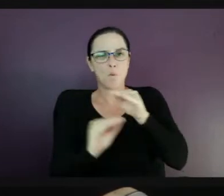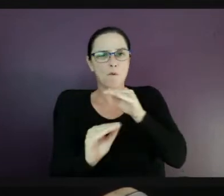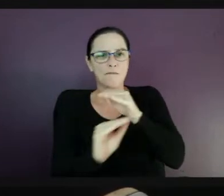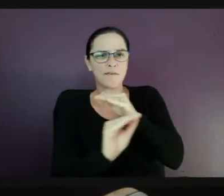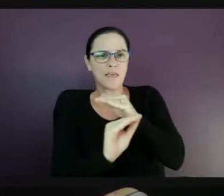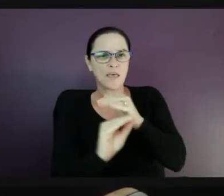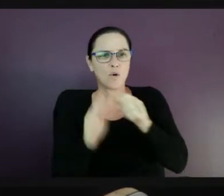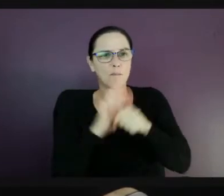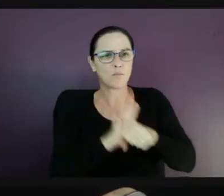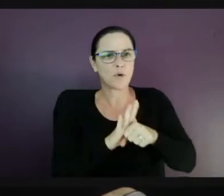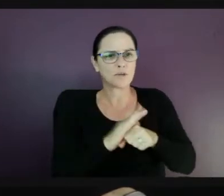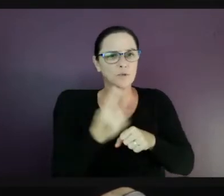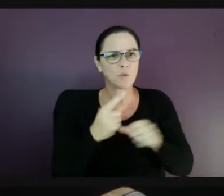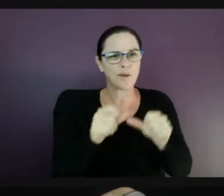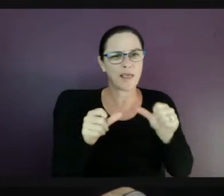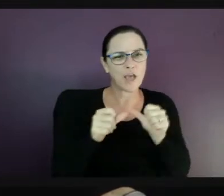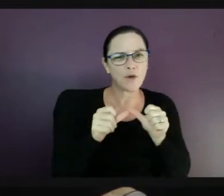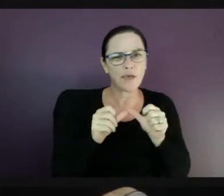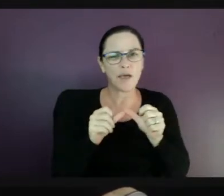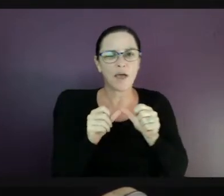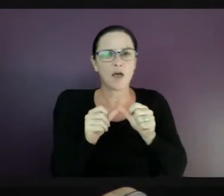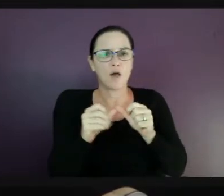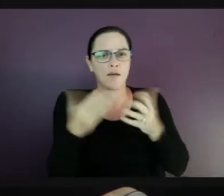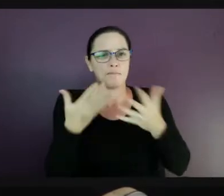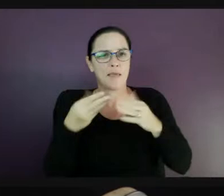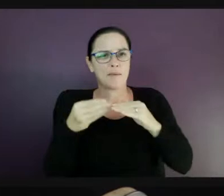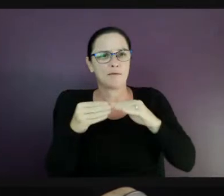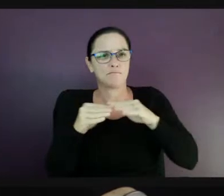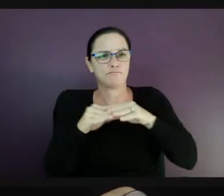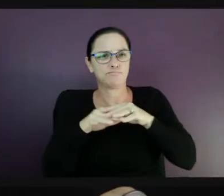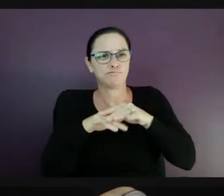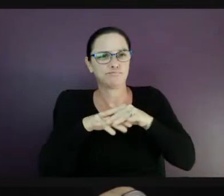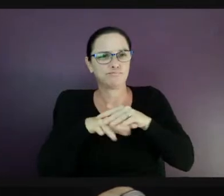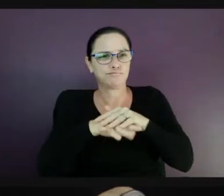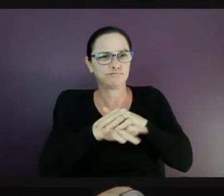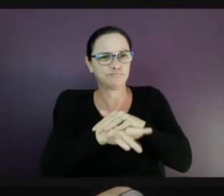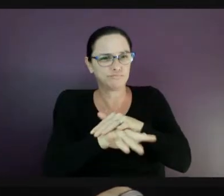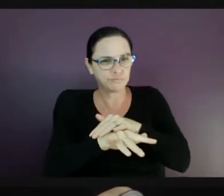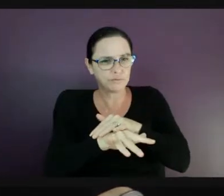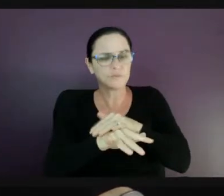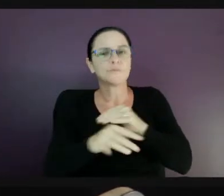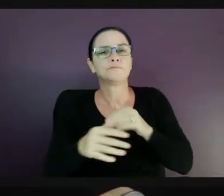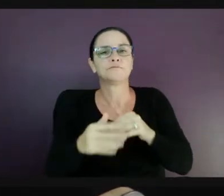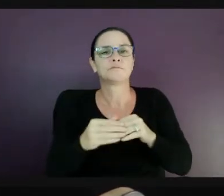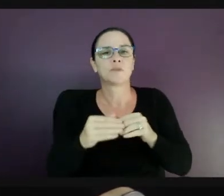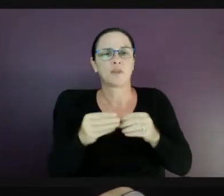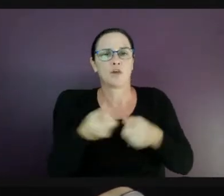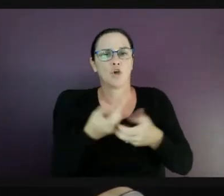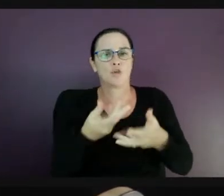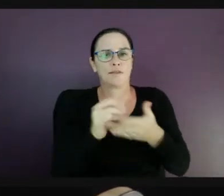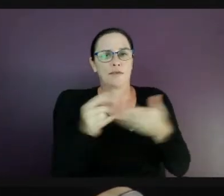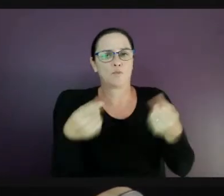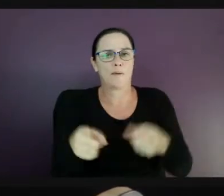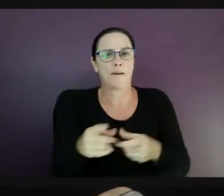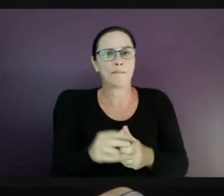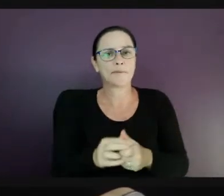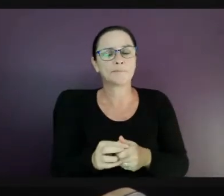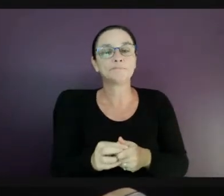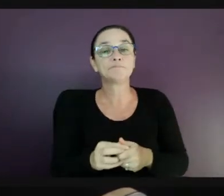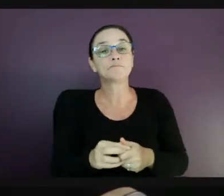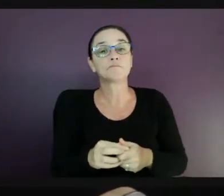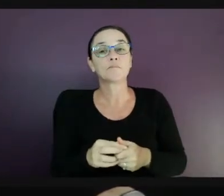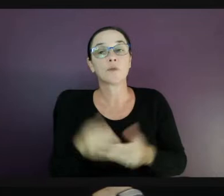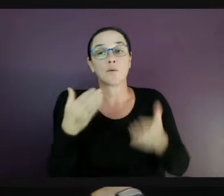other in turn, and things moving in between, perhaps causing these little signals, right? So you have something like that possibly happening